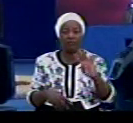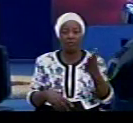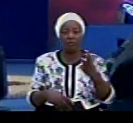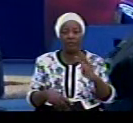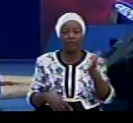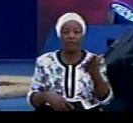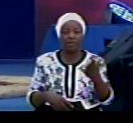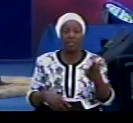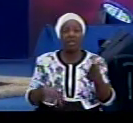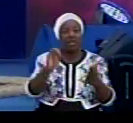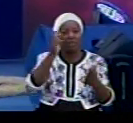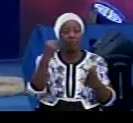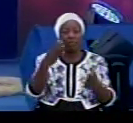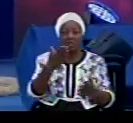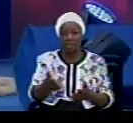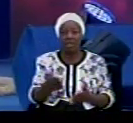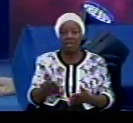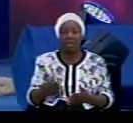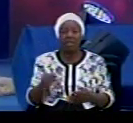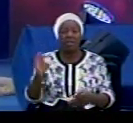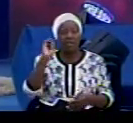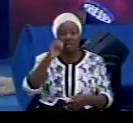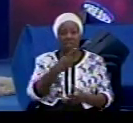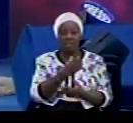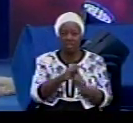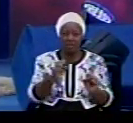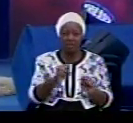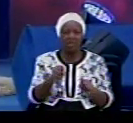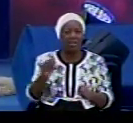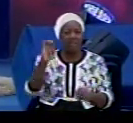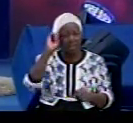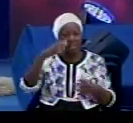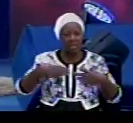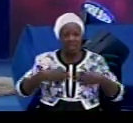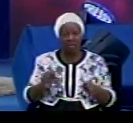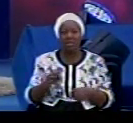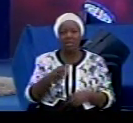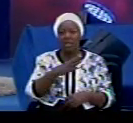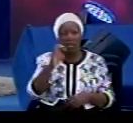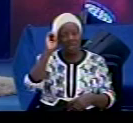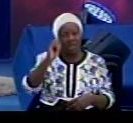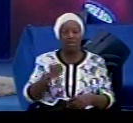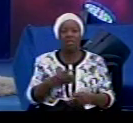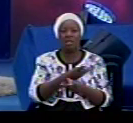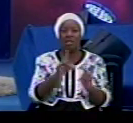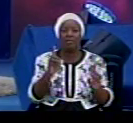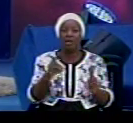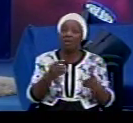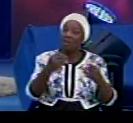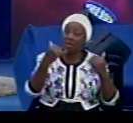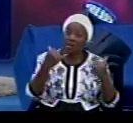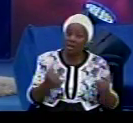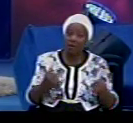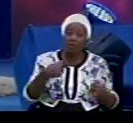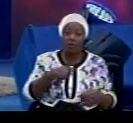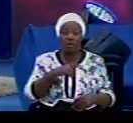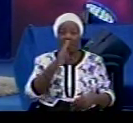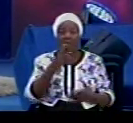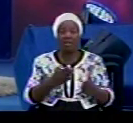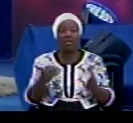was there. He saved, he healed, he delivered. Now we're here